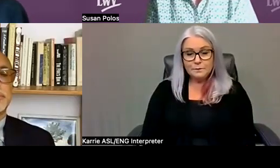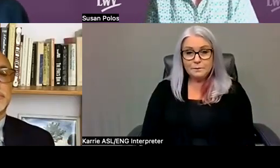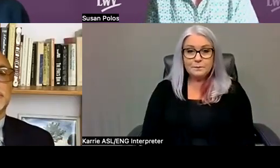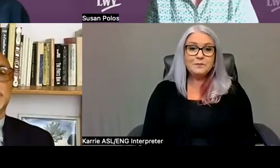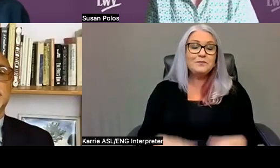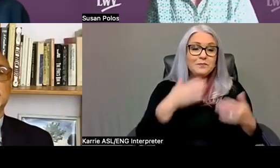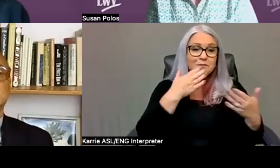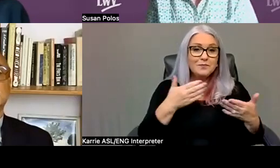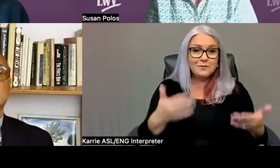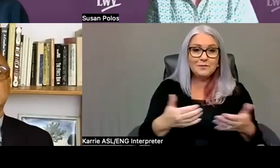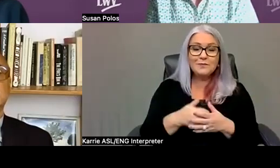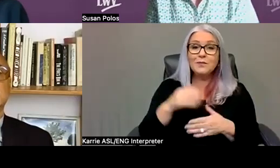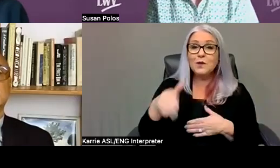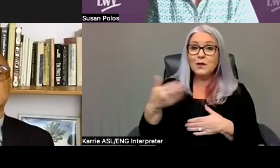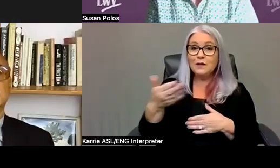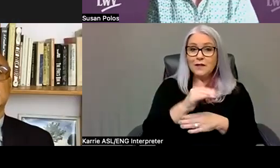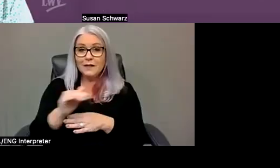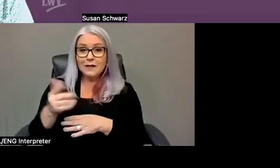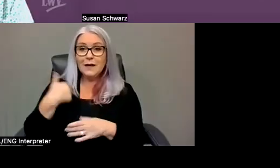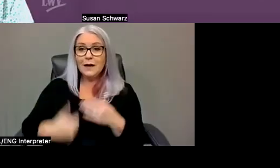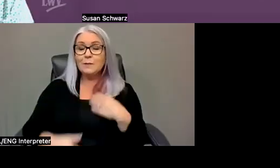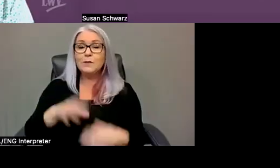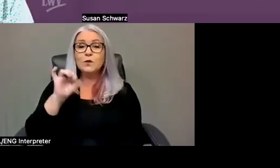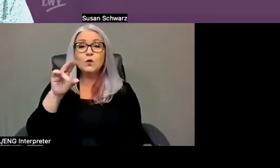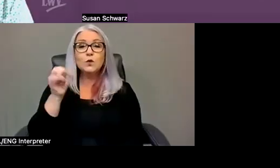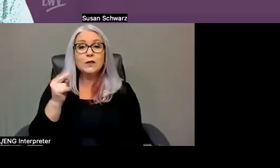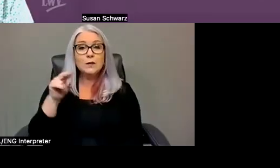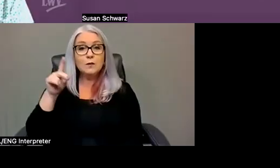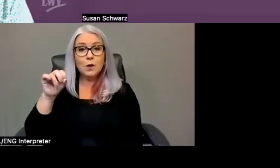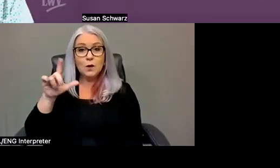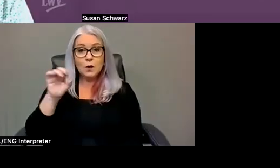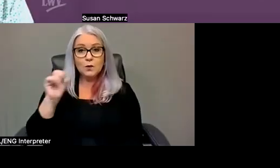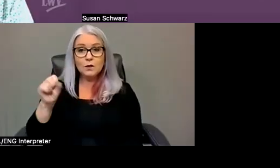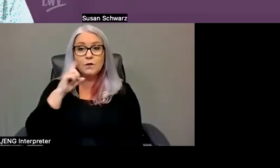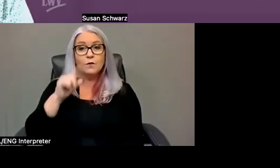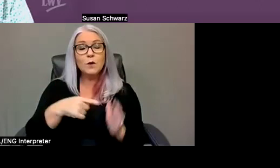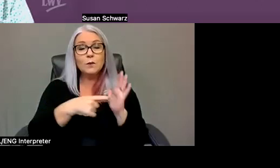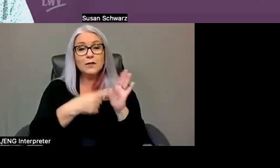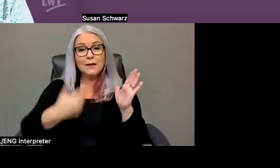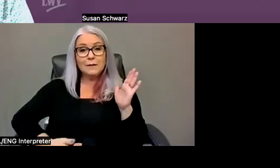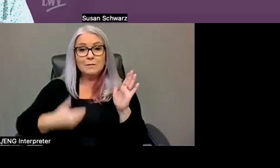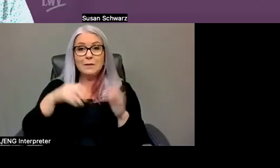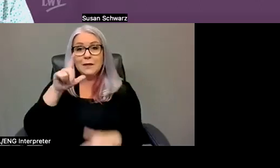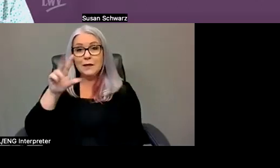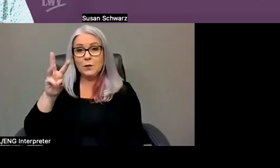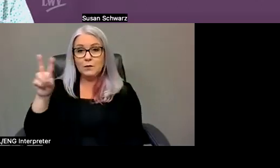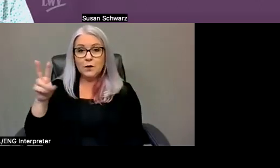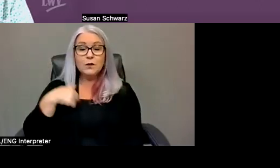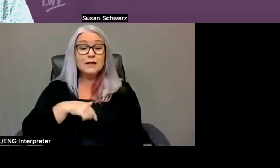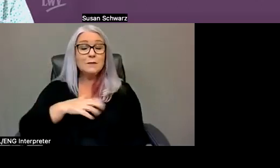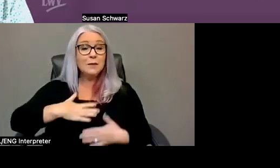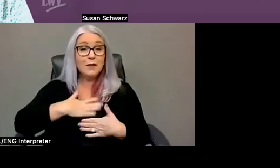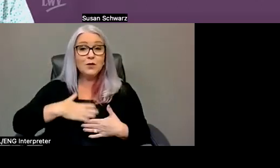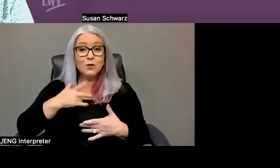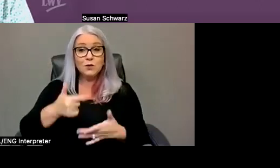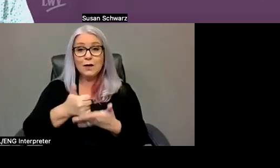Thank you. Good evening. I am Susan Polos, representing the League of Women Voters. It is my pleasure to assist you